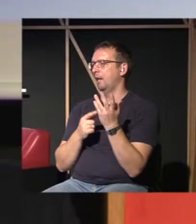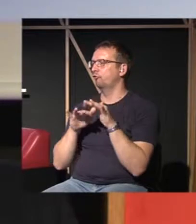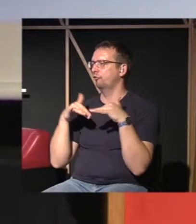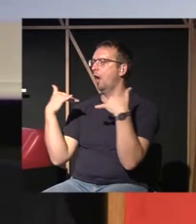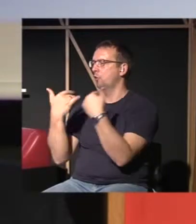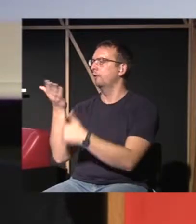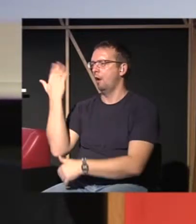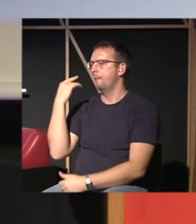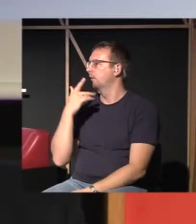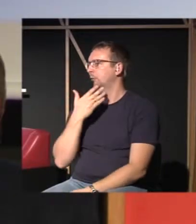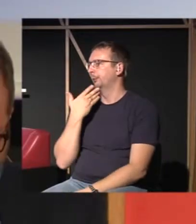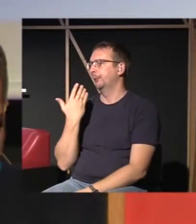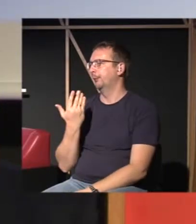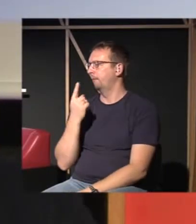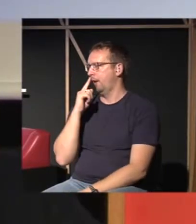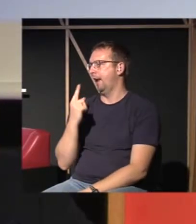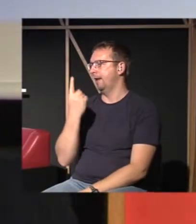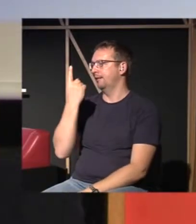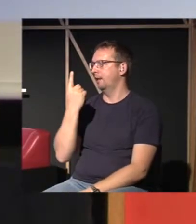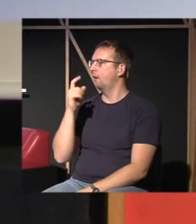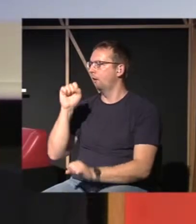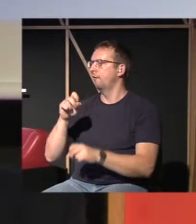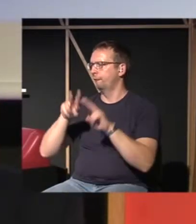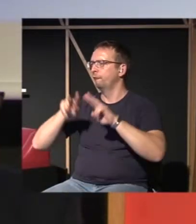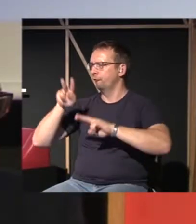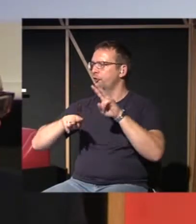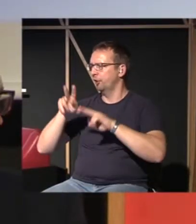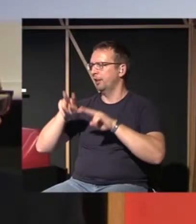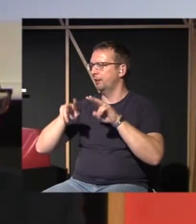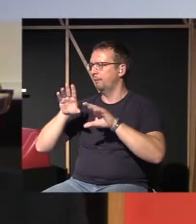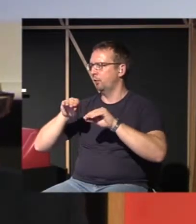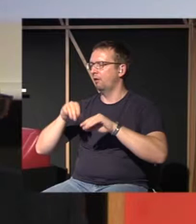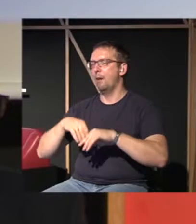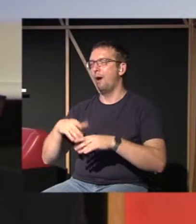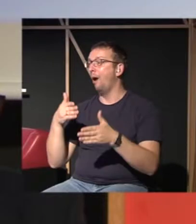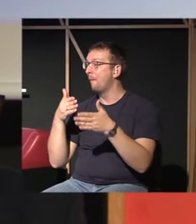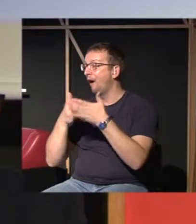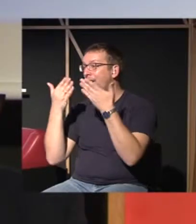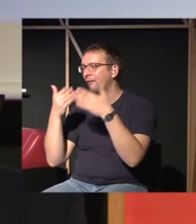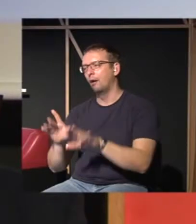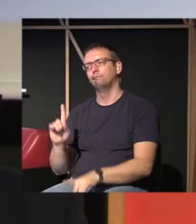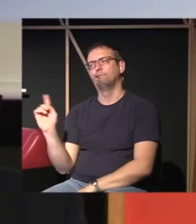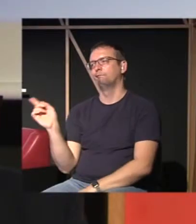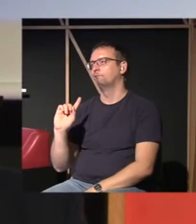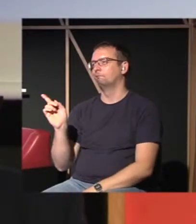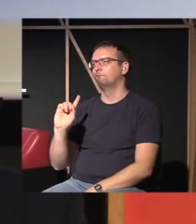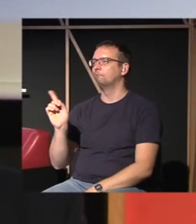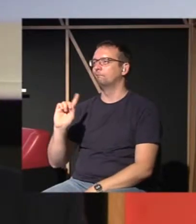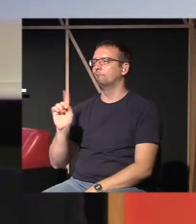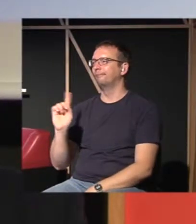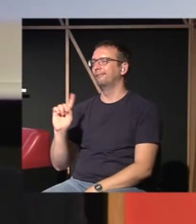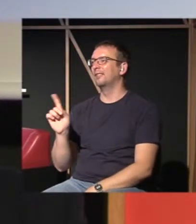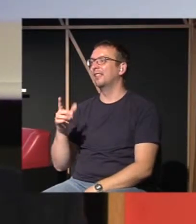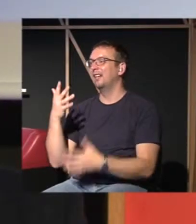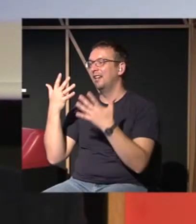with accessible facilities. So over the years, over the last 3 decades, we've improved the facilities. We've